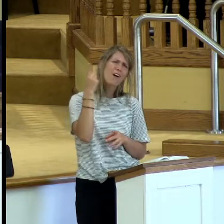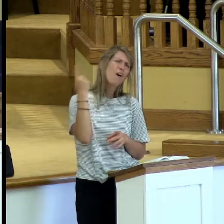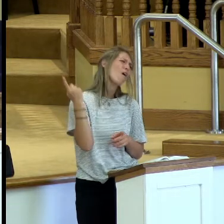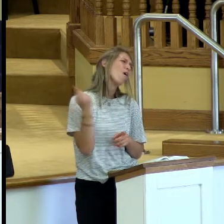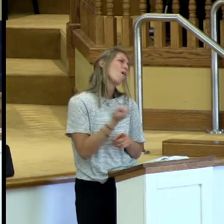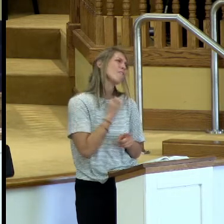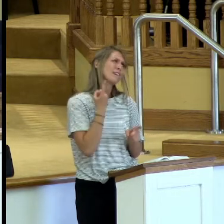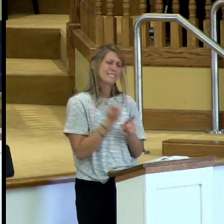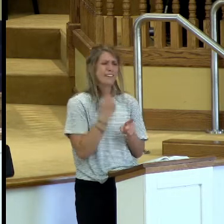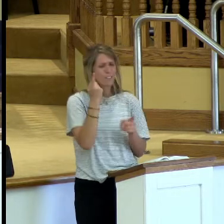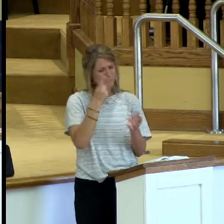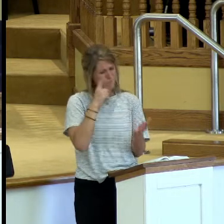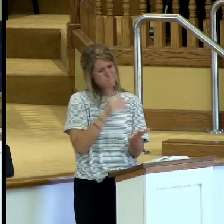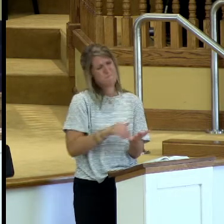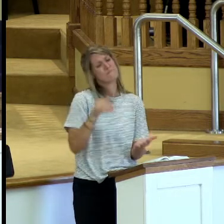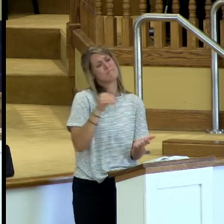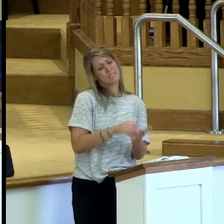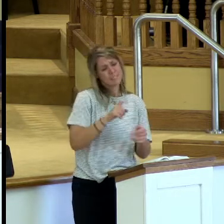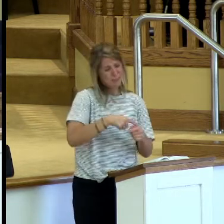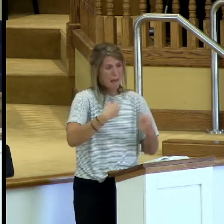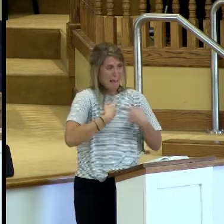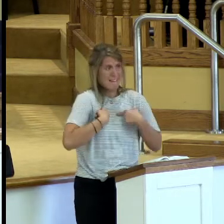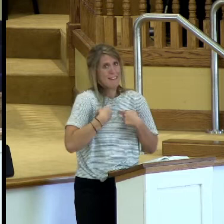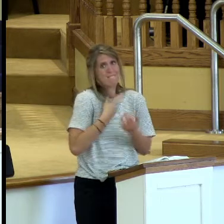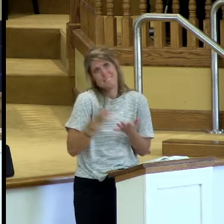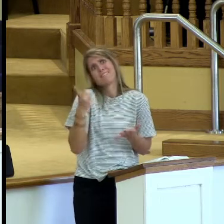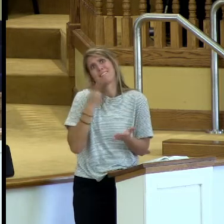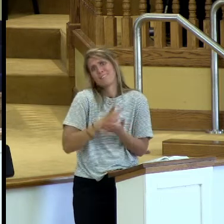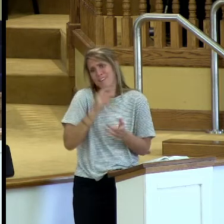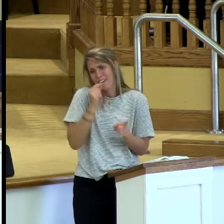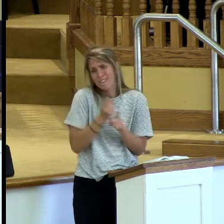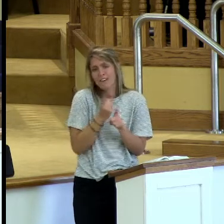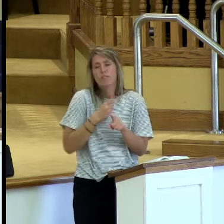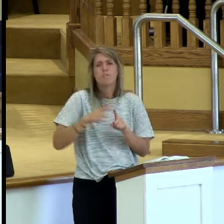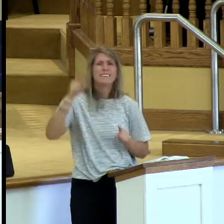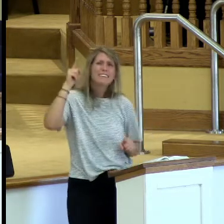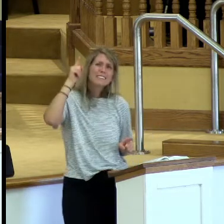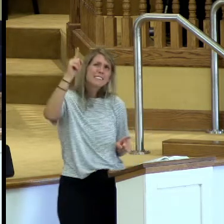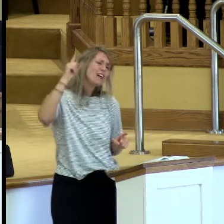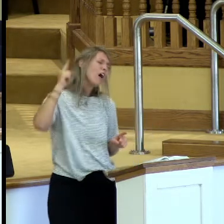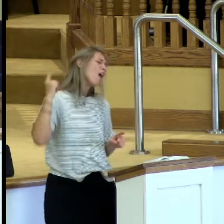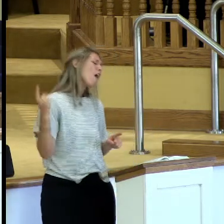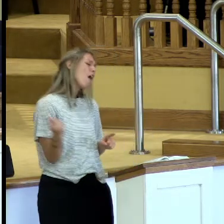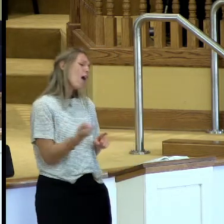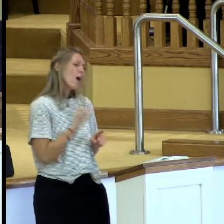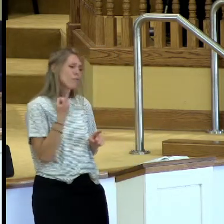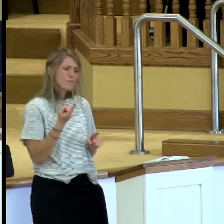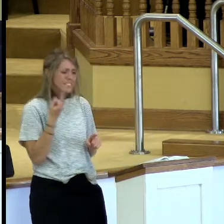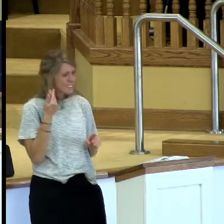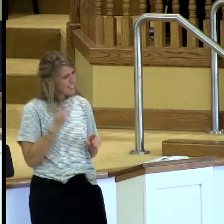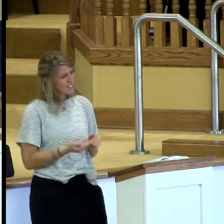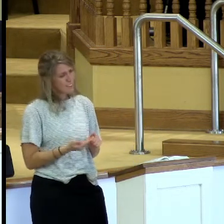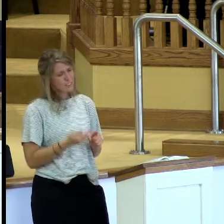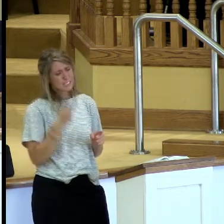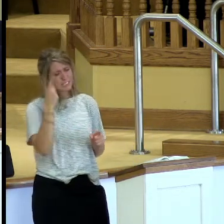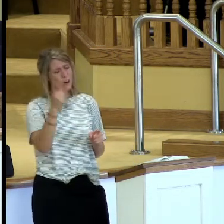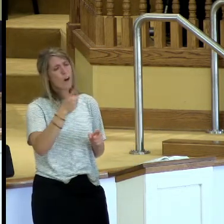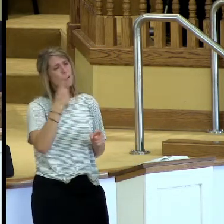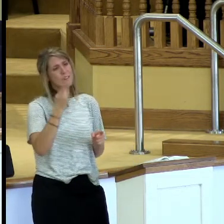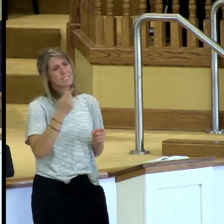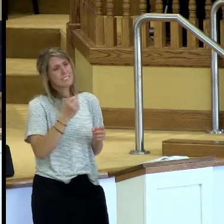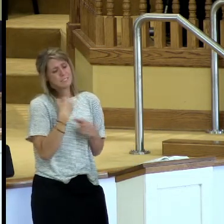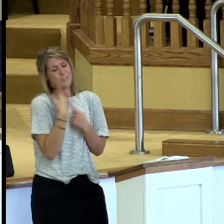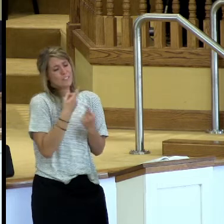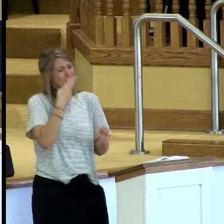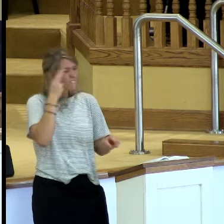name a million times I haven't been faithful. But he's always been there. It's been magnificent. It's been so